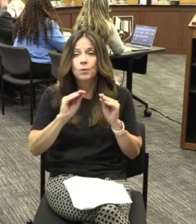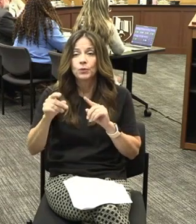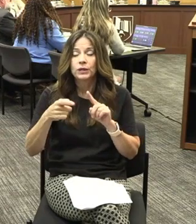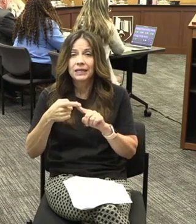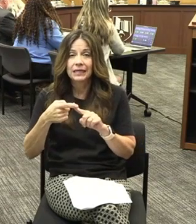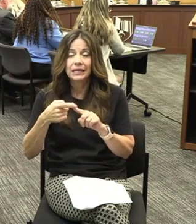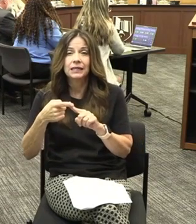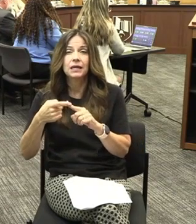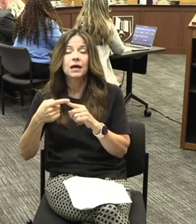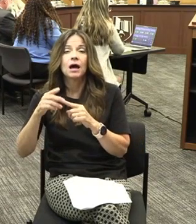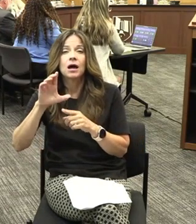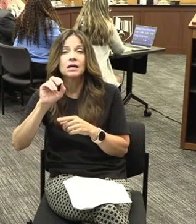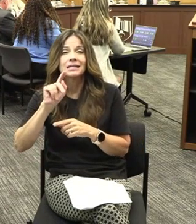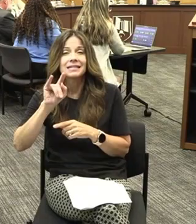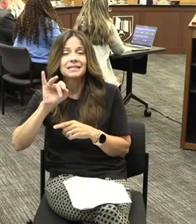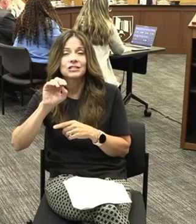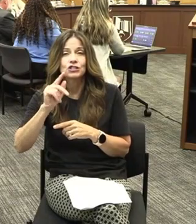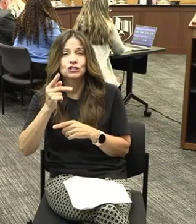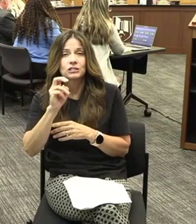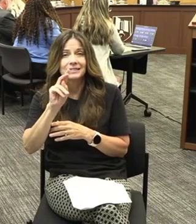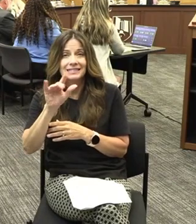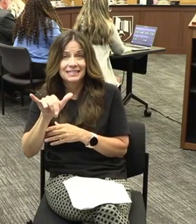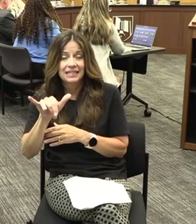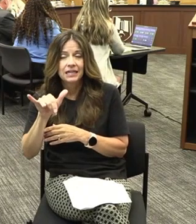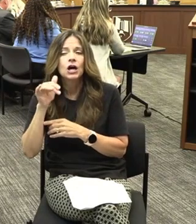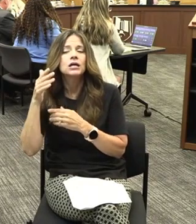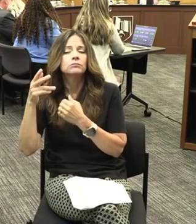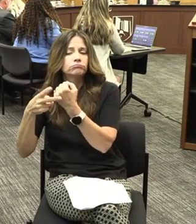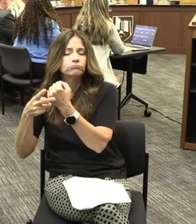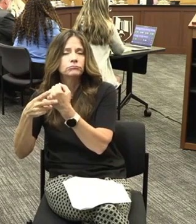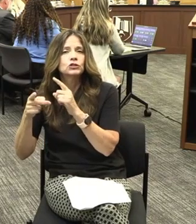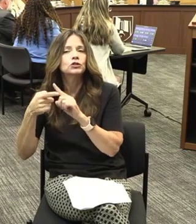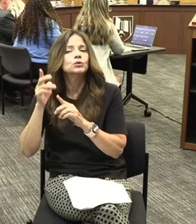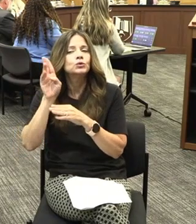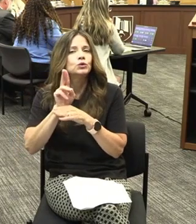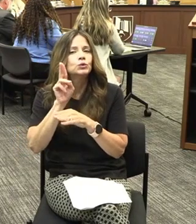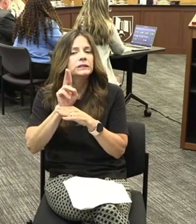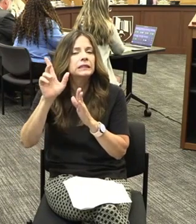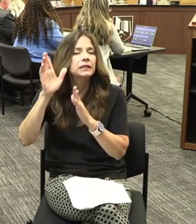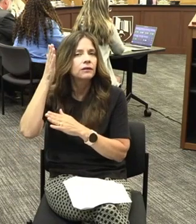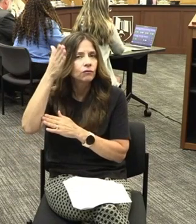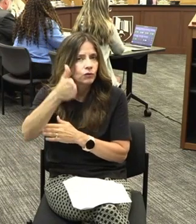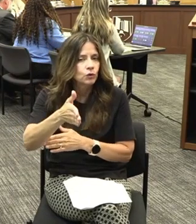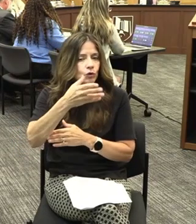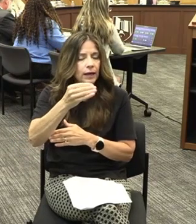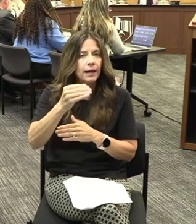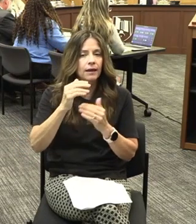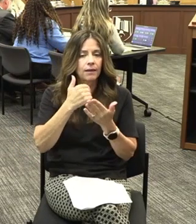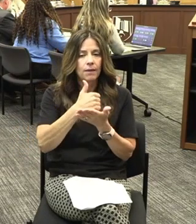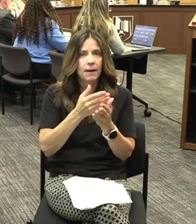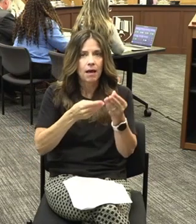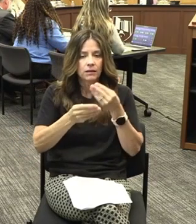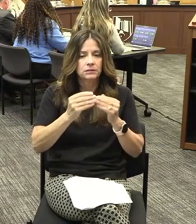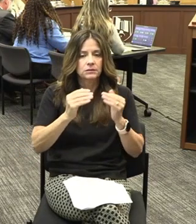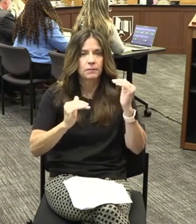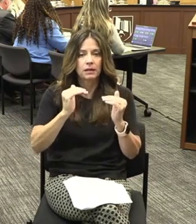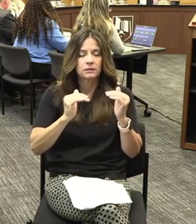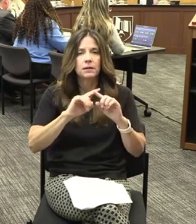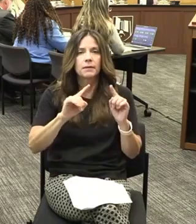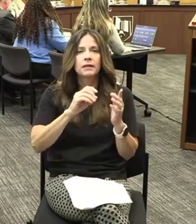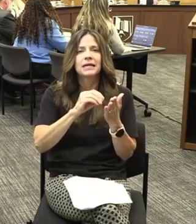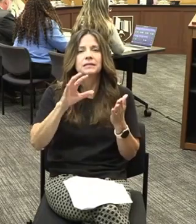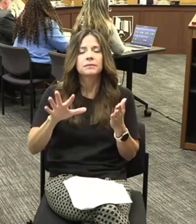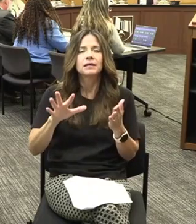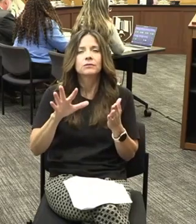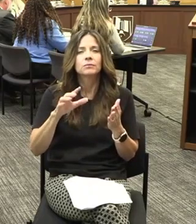to give us the flexibility to be able to use it in the future should we need to, and the budget was balanced. The expense would be